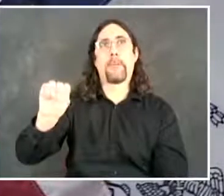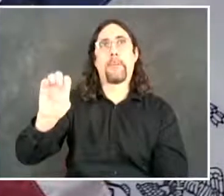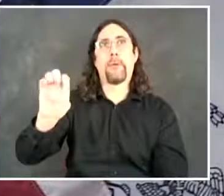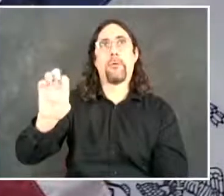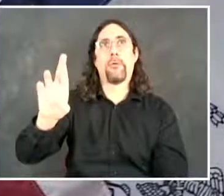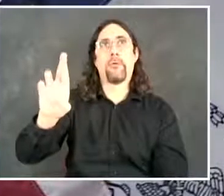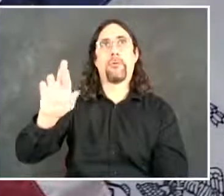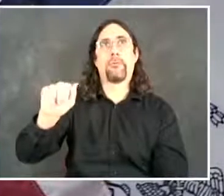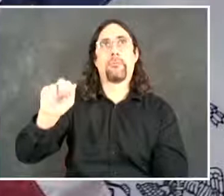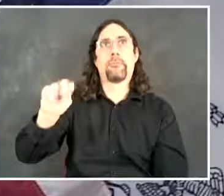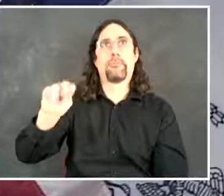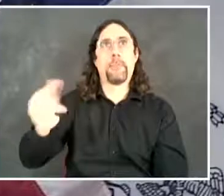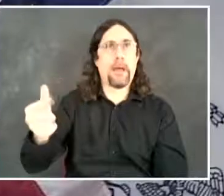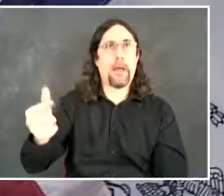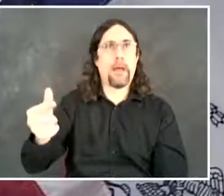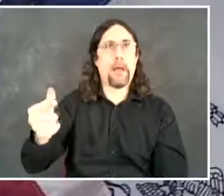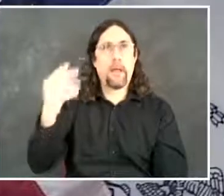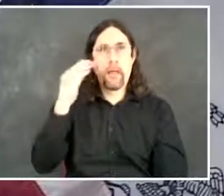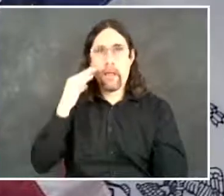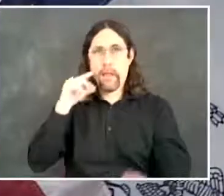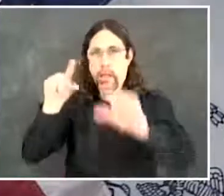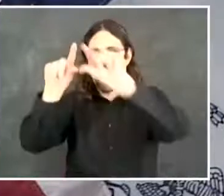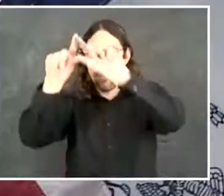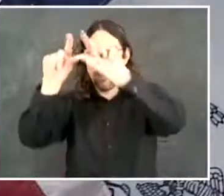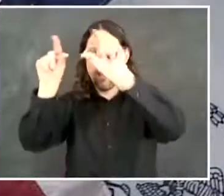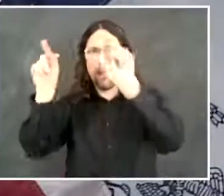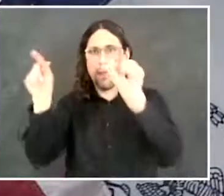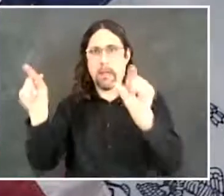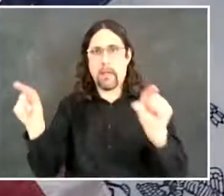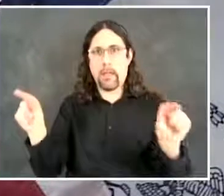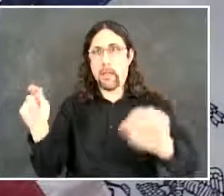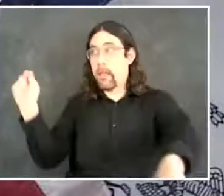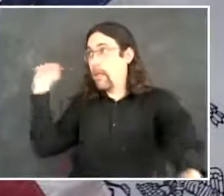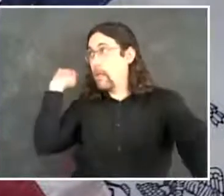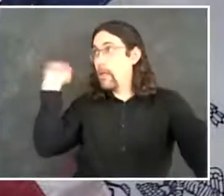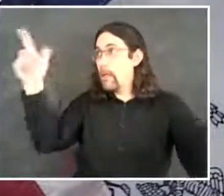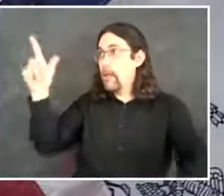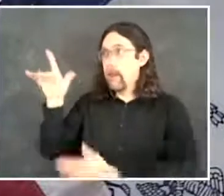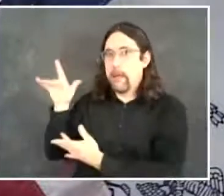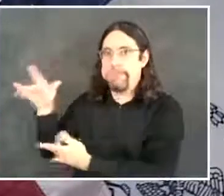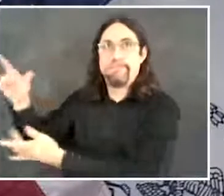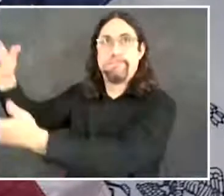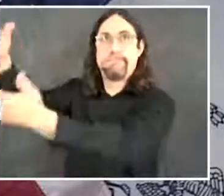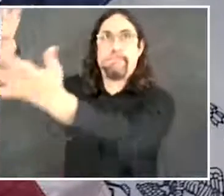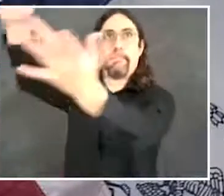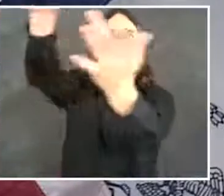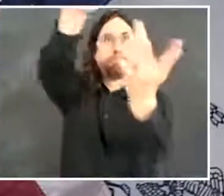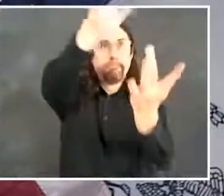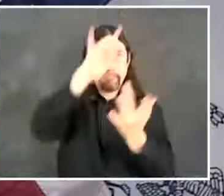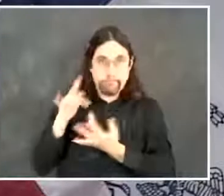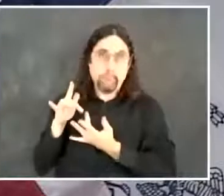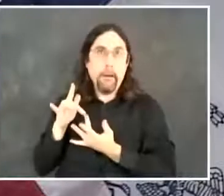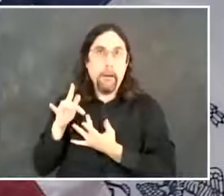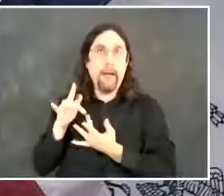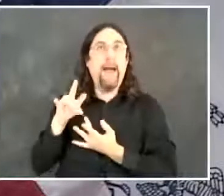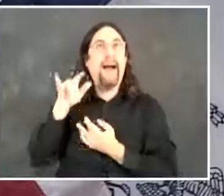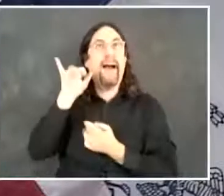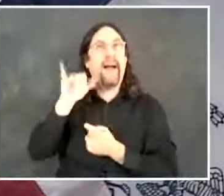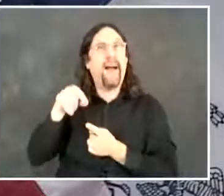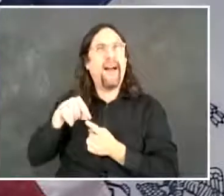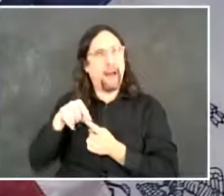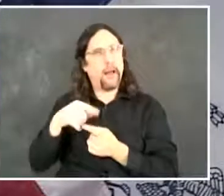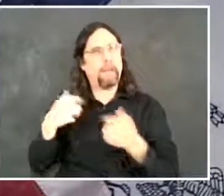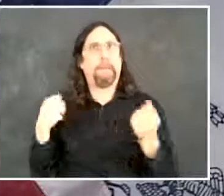weeks. You've been the authors of that success. But we take our foot off the gas, this